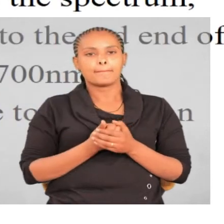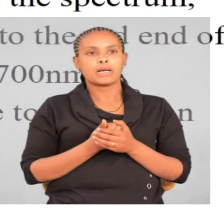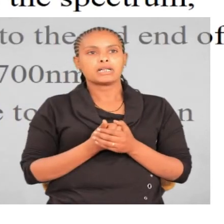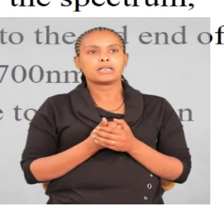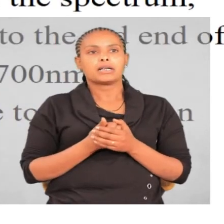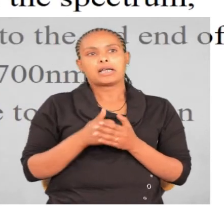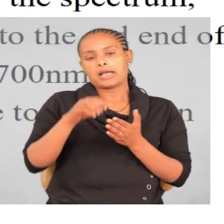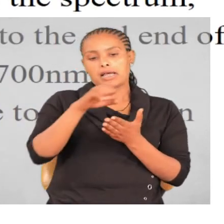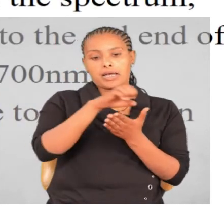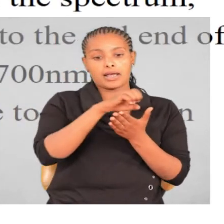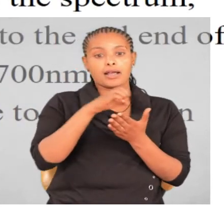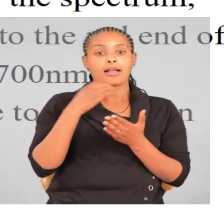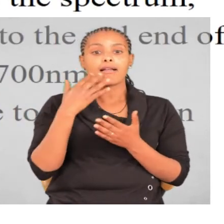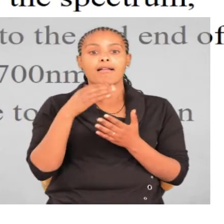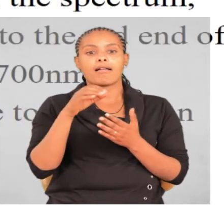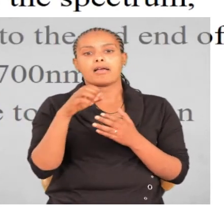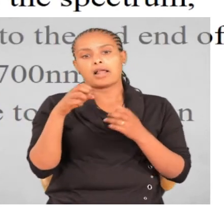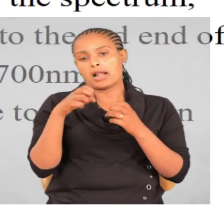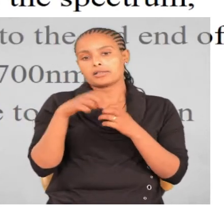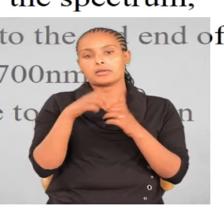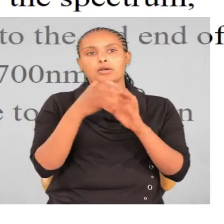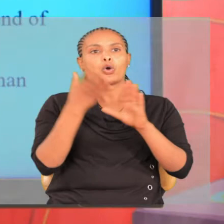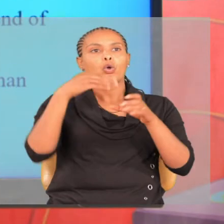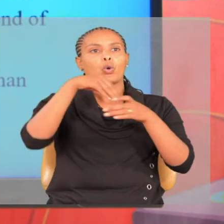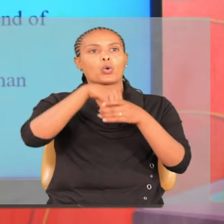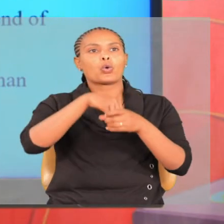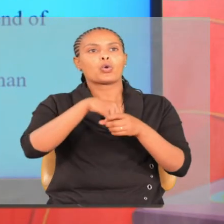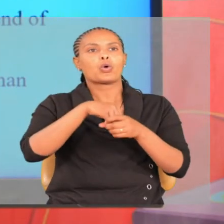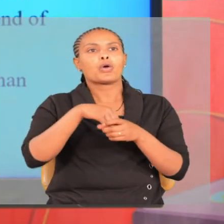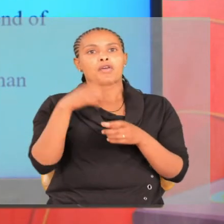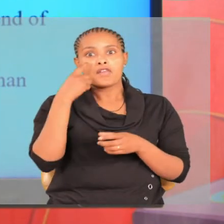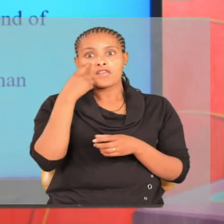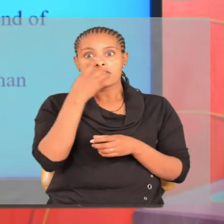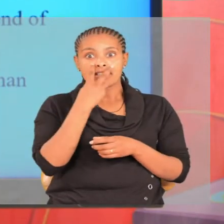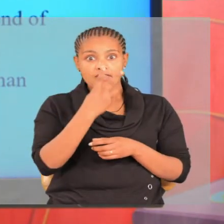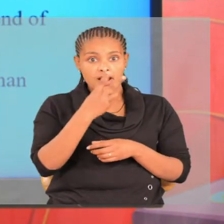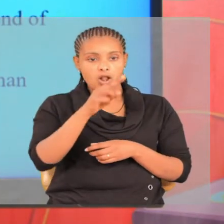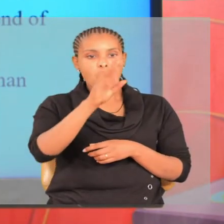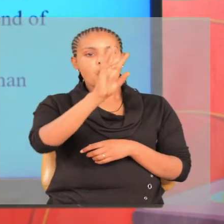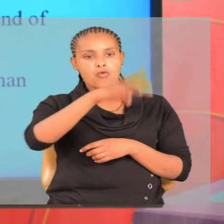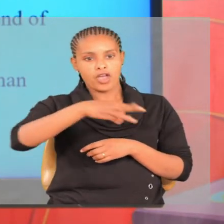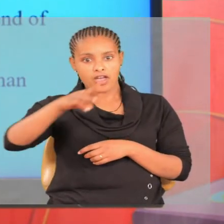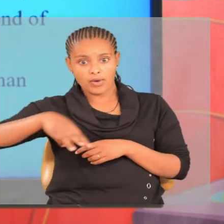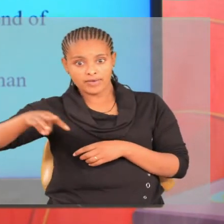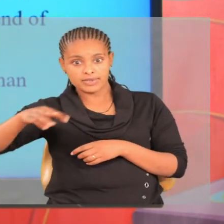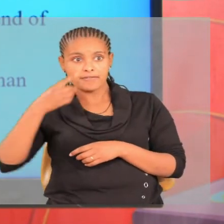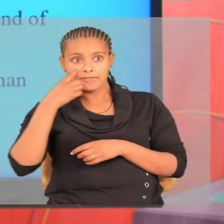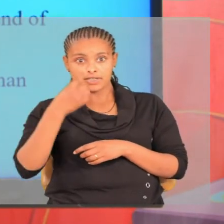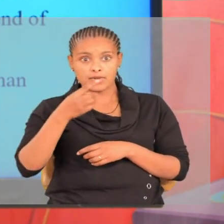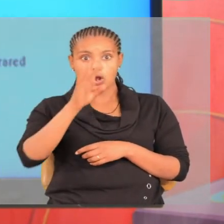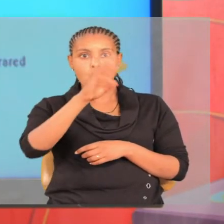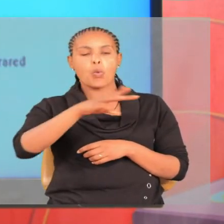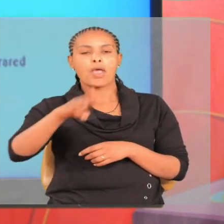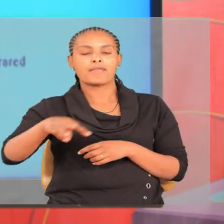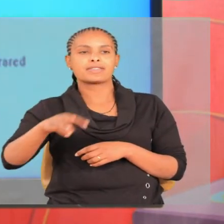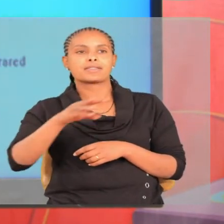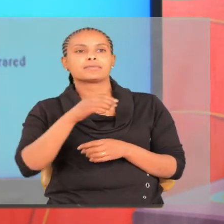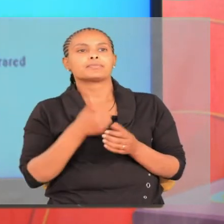The electromagnetic spectrum includes both visible waves, the